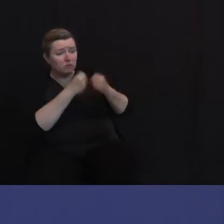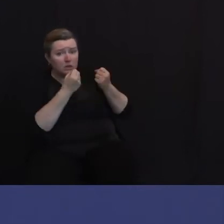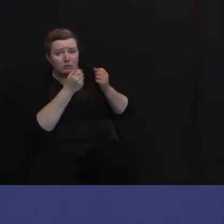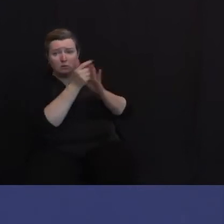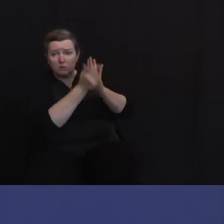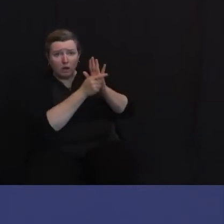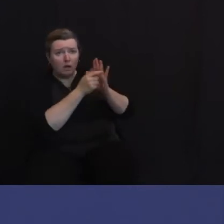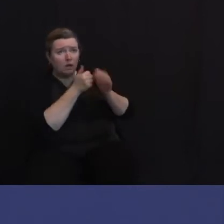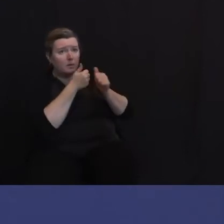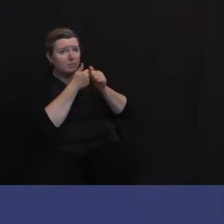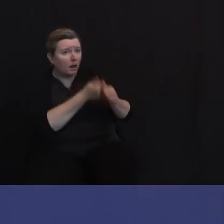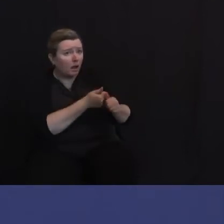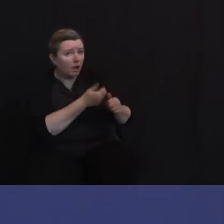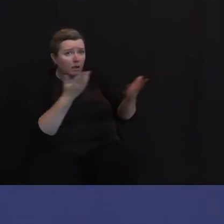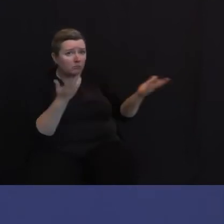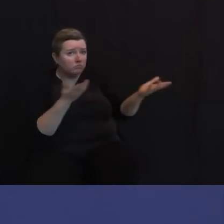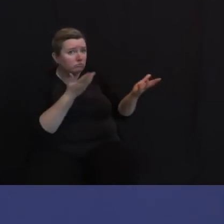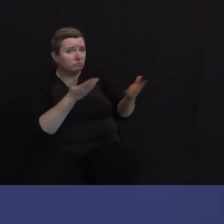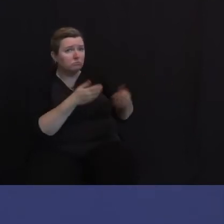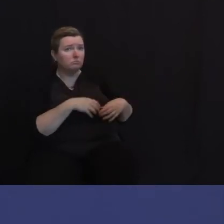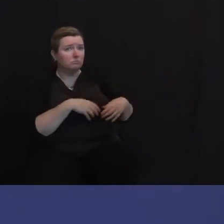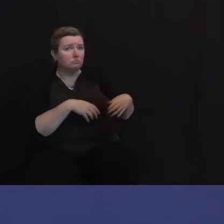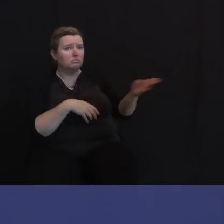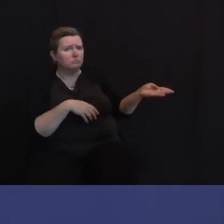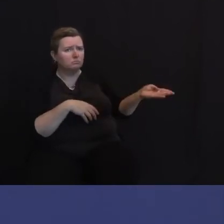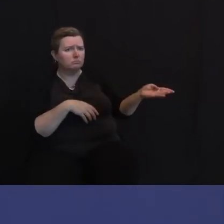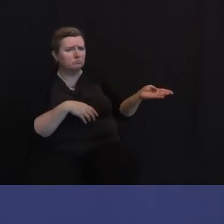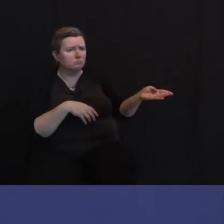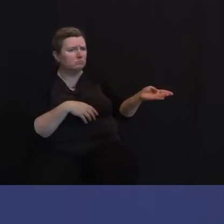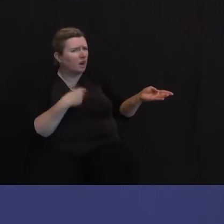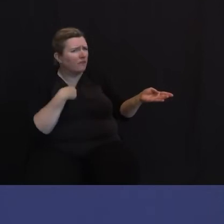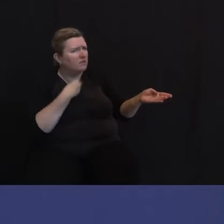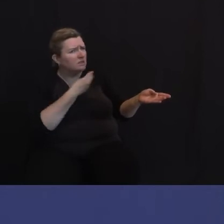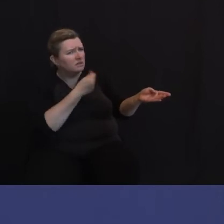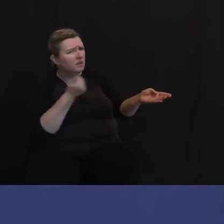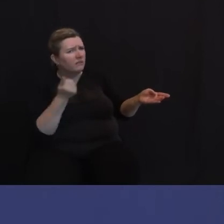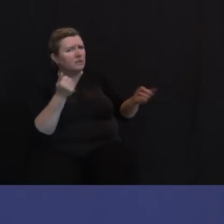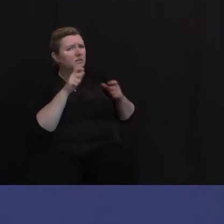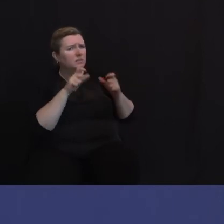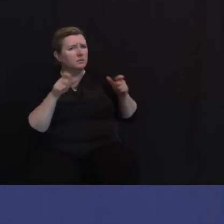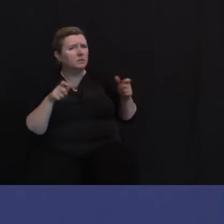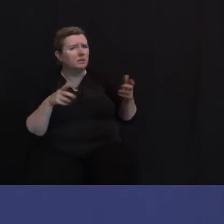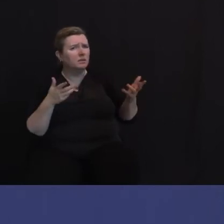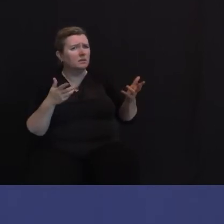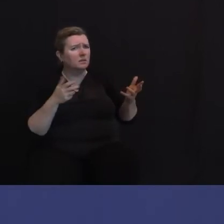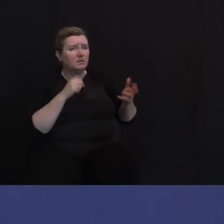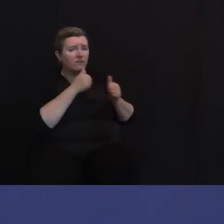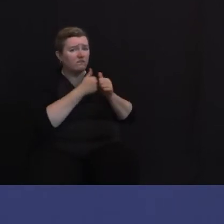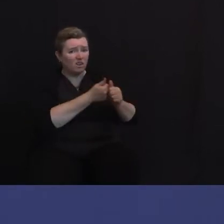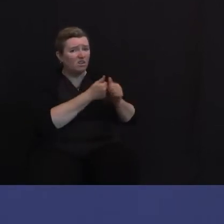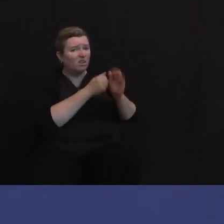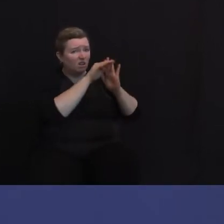Excuse me. God bless. Compliance, I know you've got a few cases. We've got, obviously, security as a general